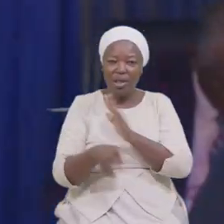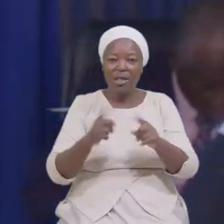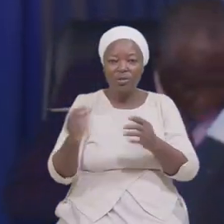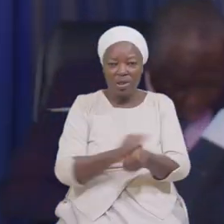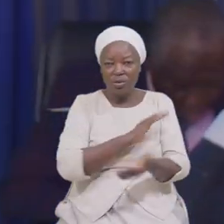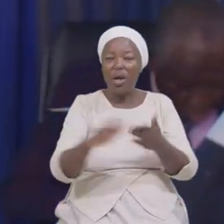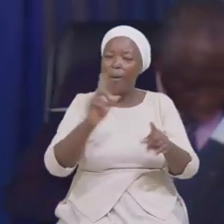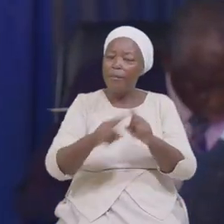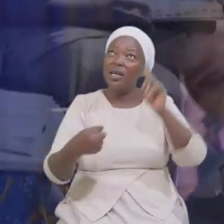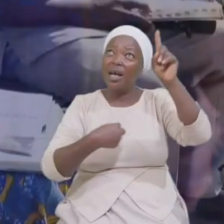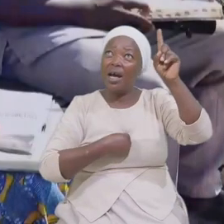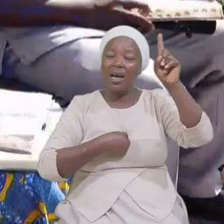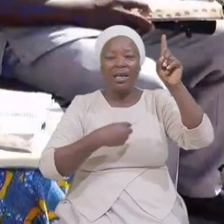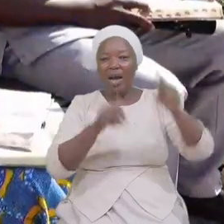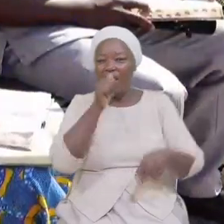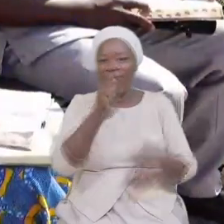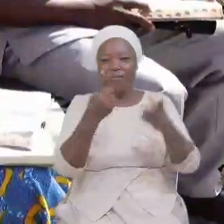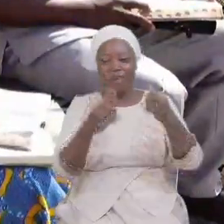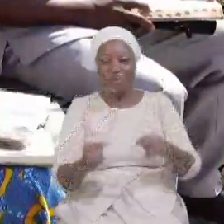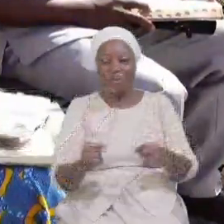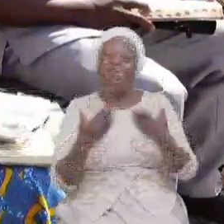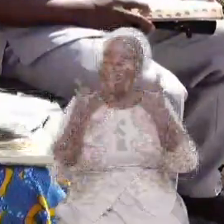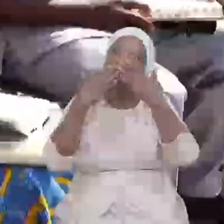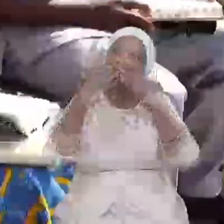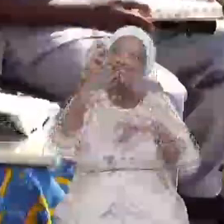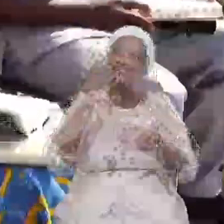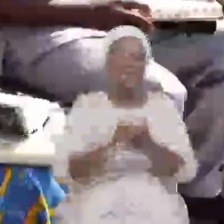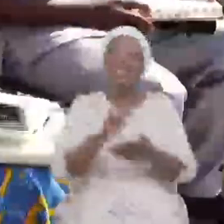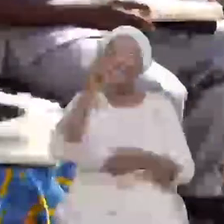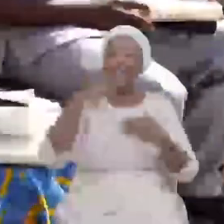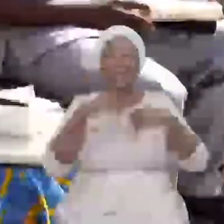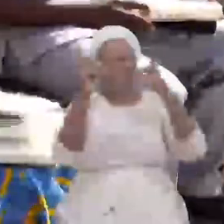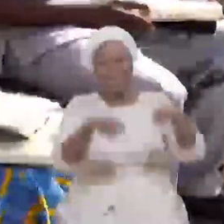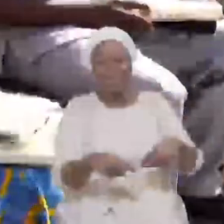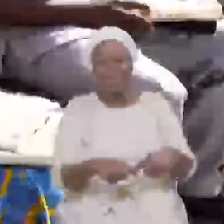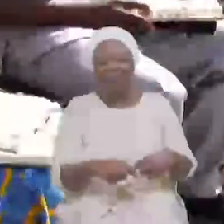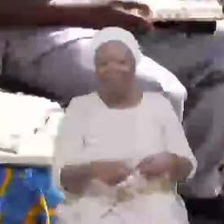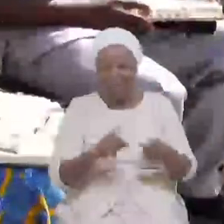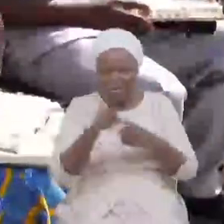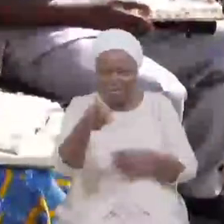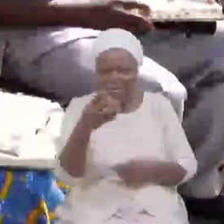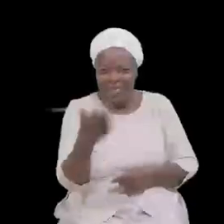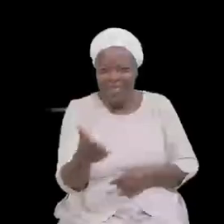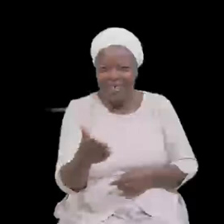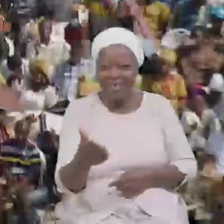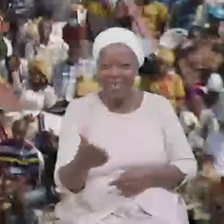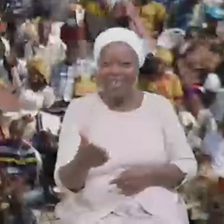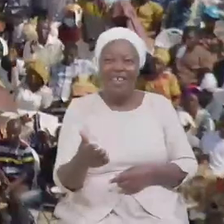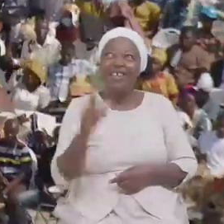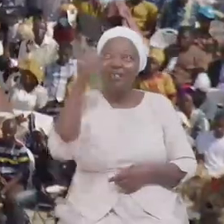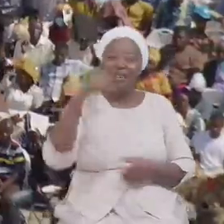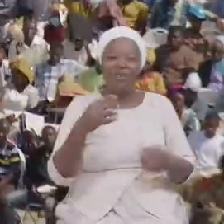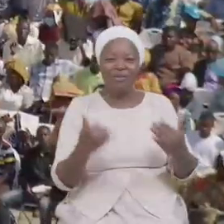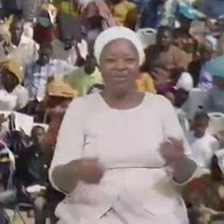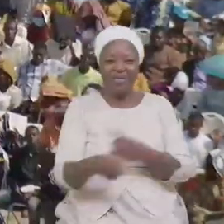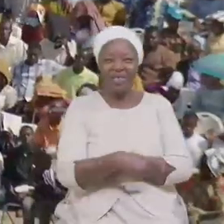I have come. Thank God he has come. To you there, he'll come today. To you there,